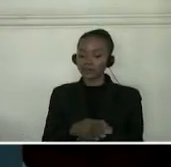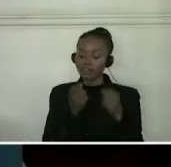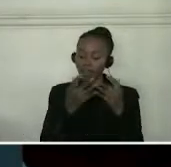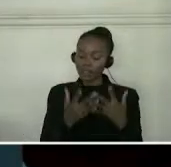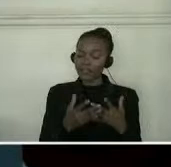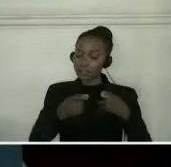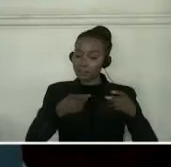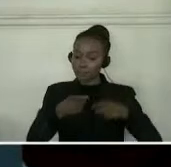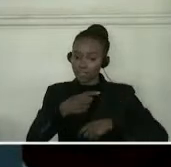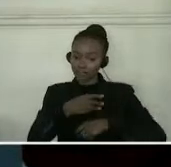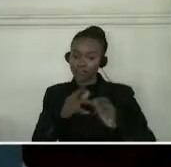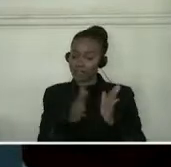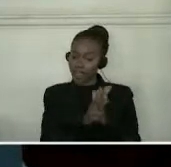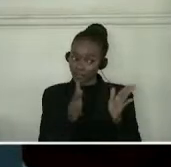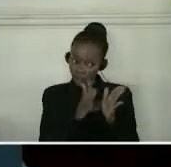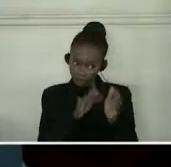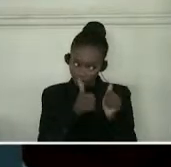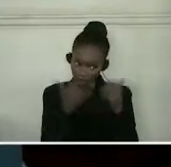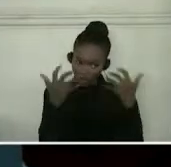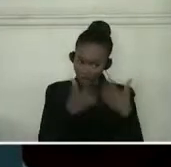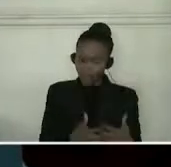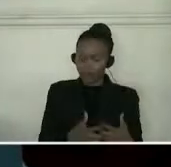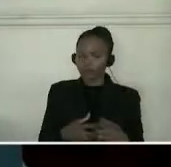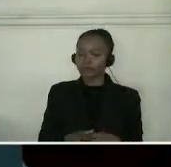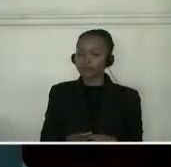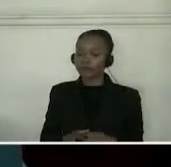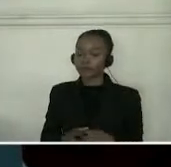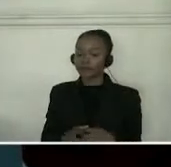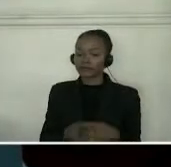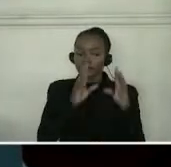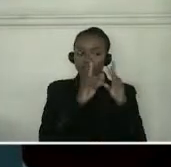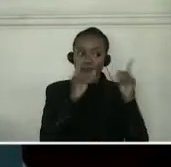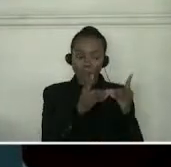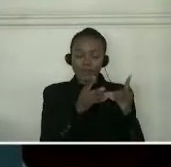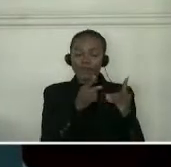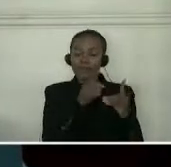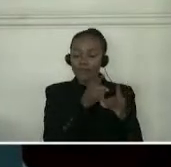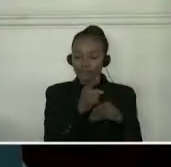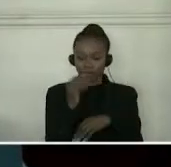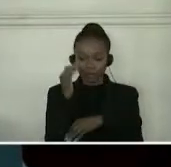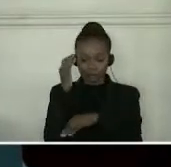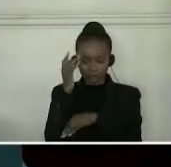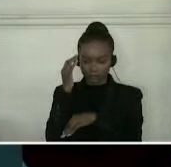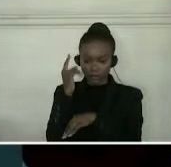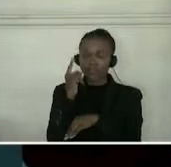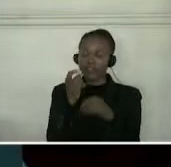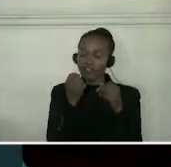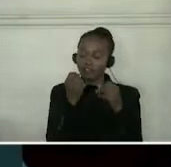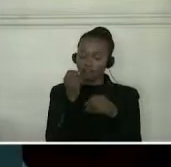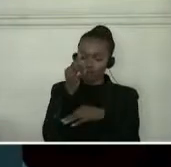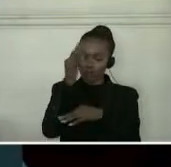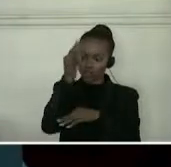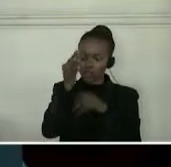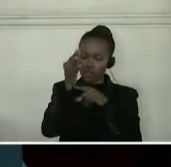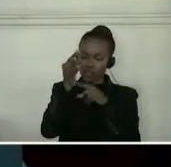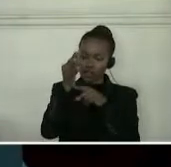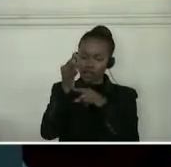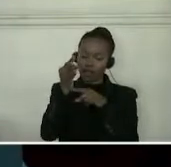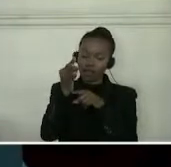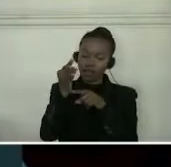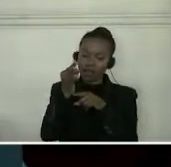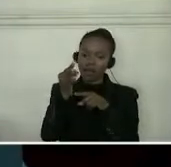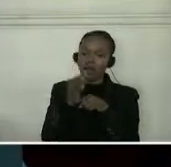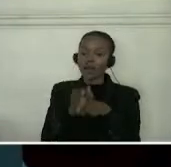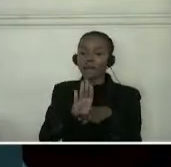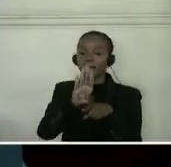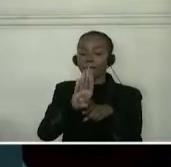is also observed with gratefulness that the department has considered their future financial plan construction for the belgrade fitness center situated in